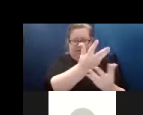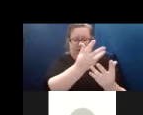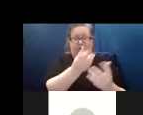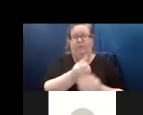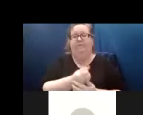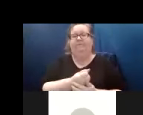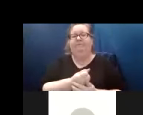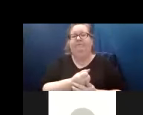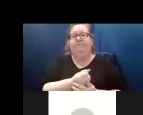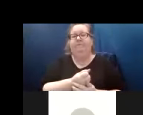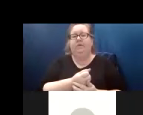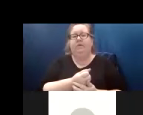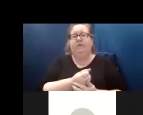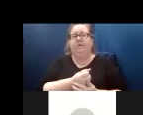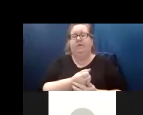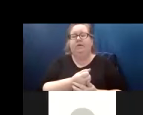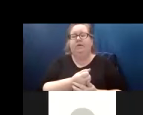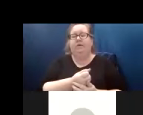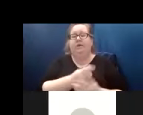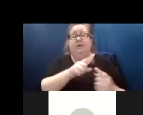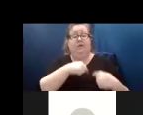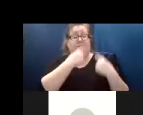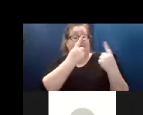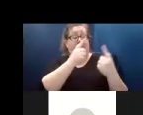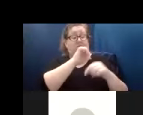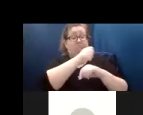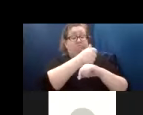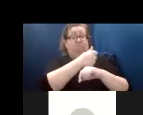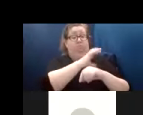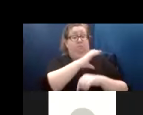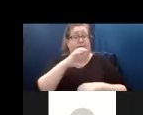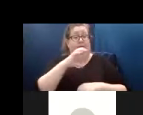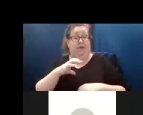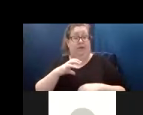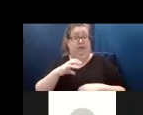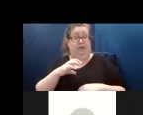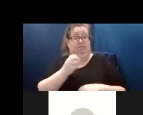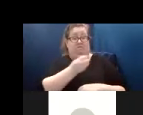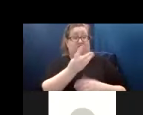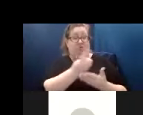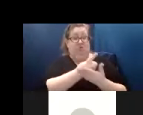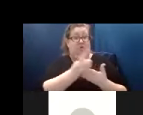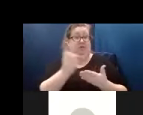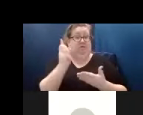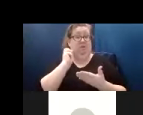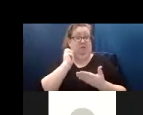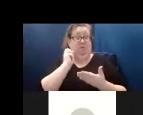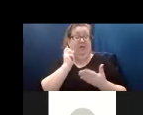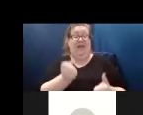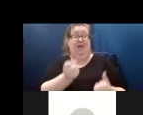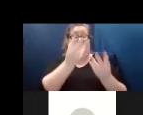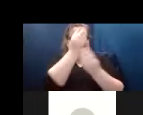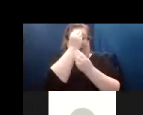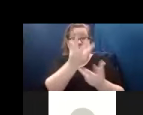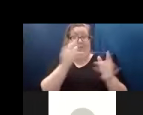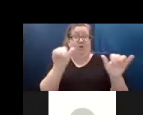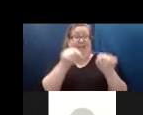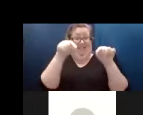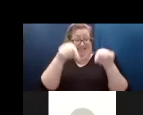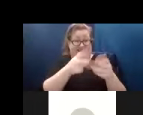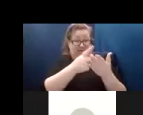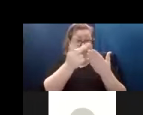weeks since we formed the committee, the amount of information such as this program